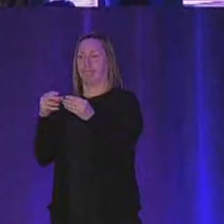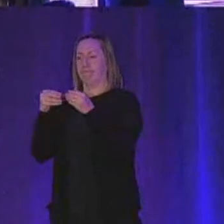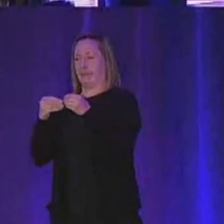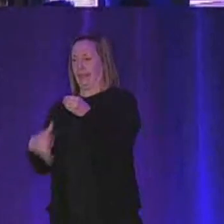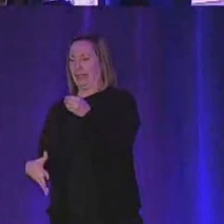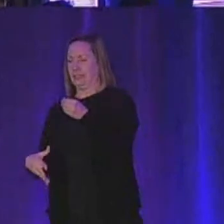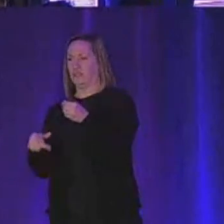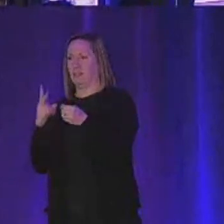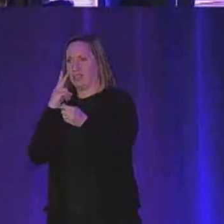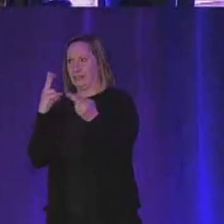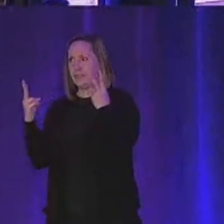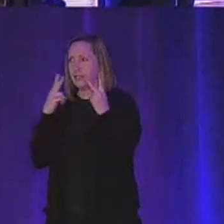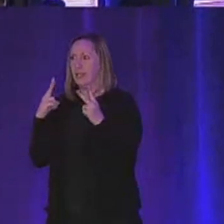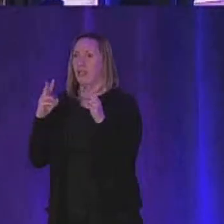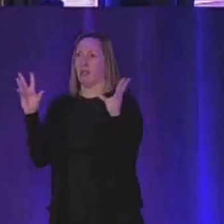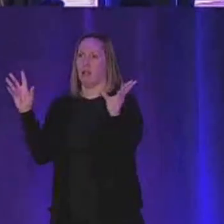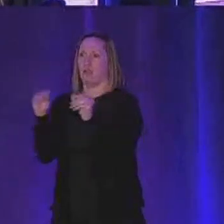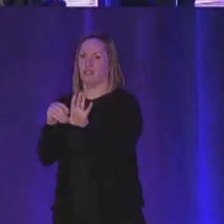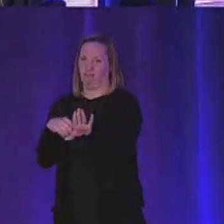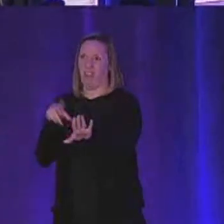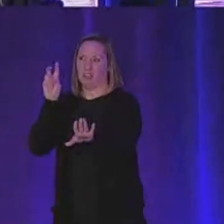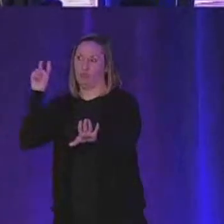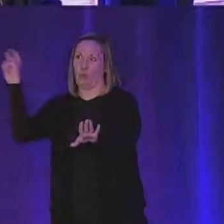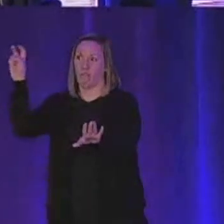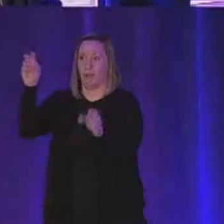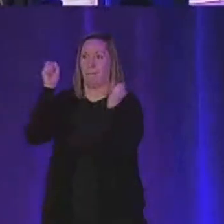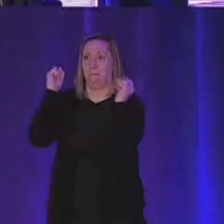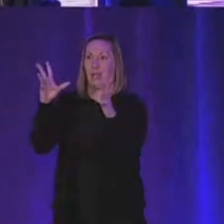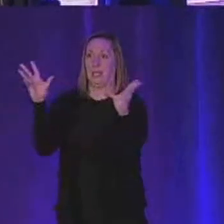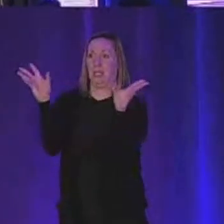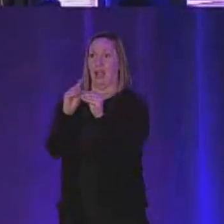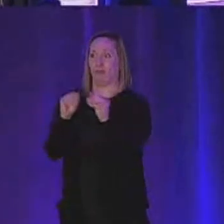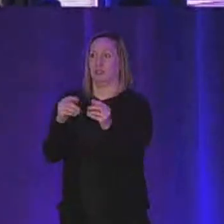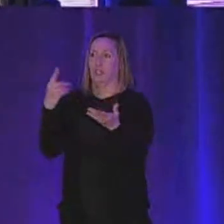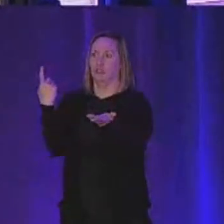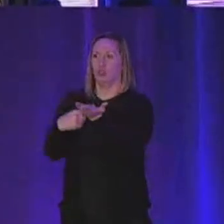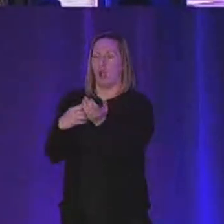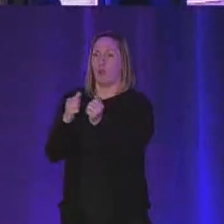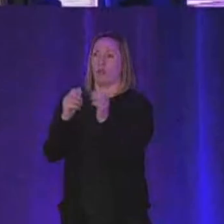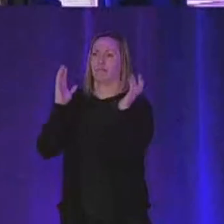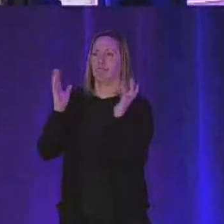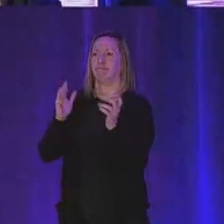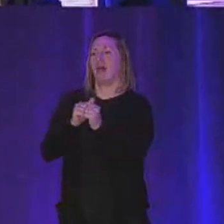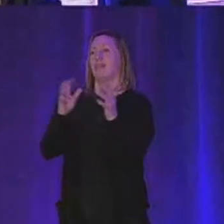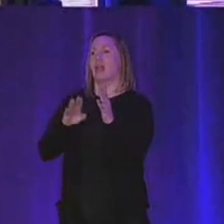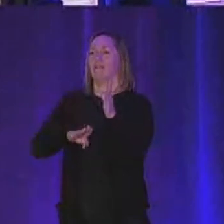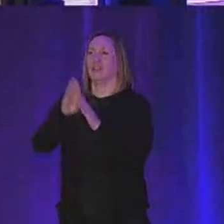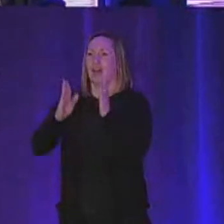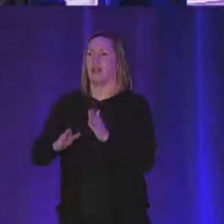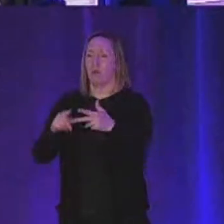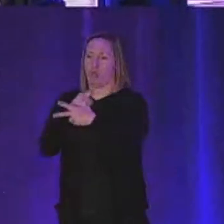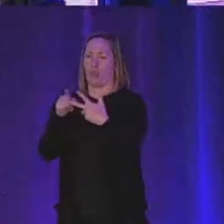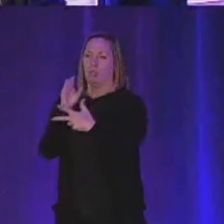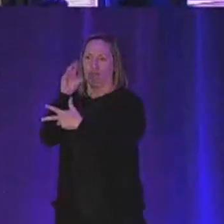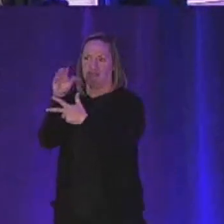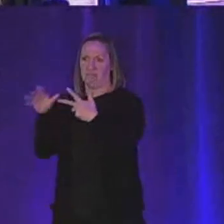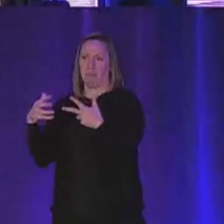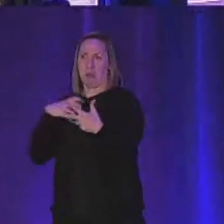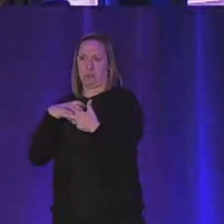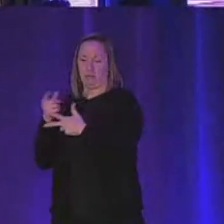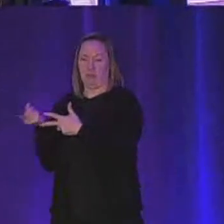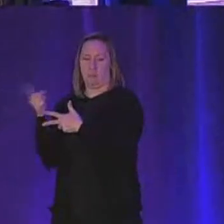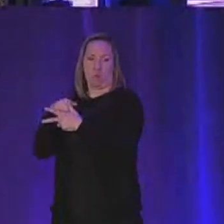hear at conferences. I go to a lot of conferences and talk to tons of React developers. And this is the three things I keep hearing people complain about. Number